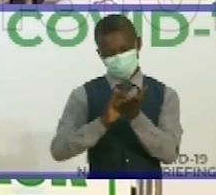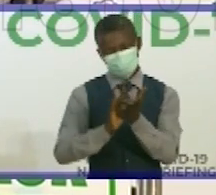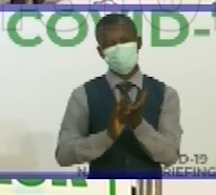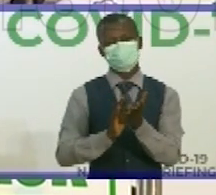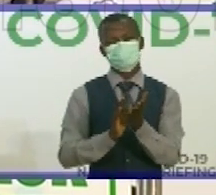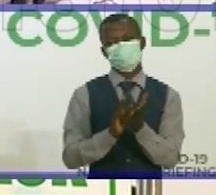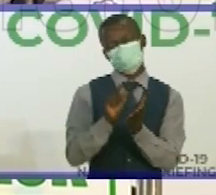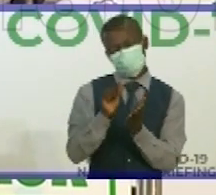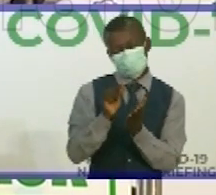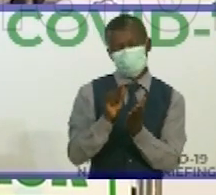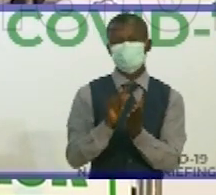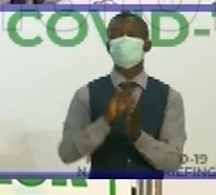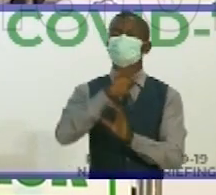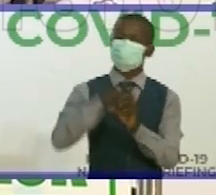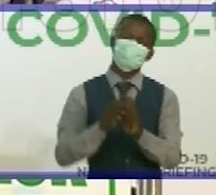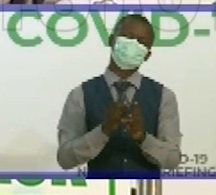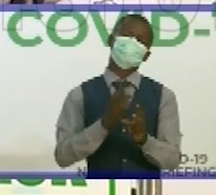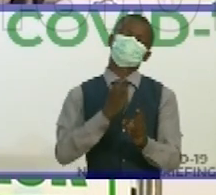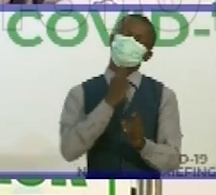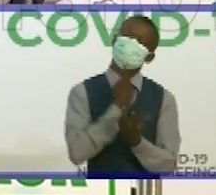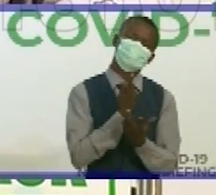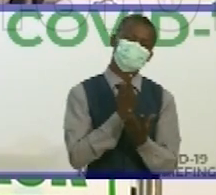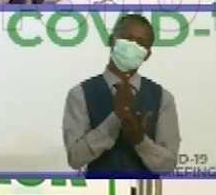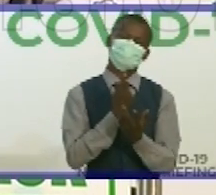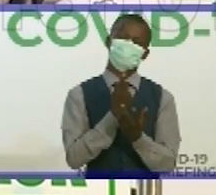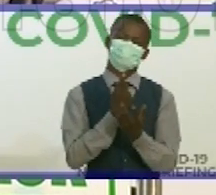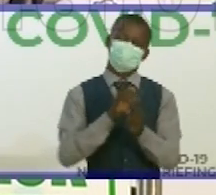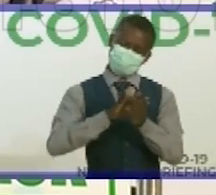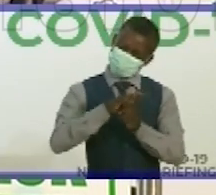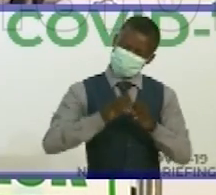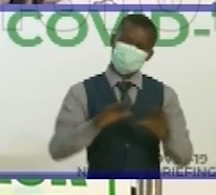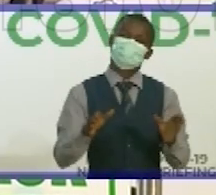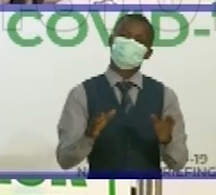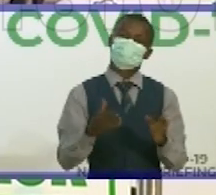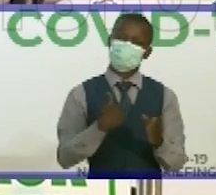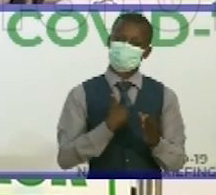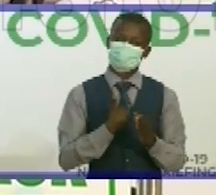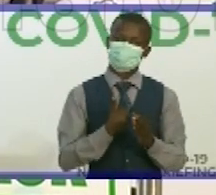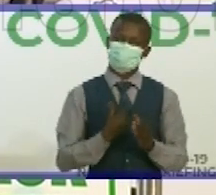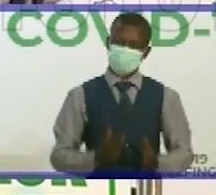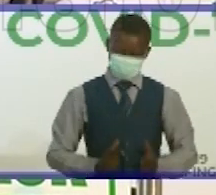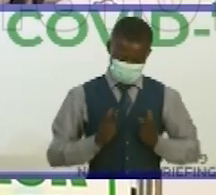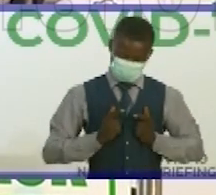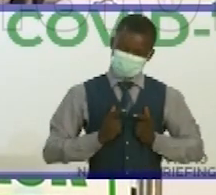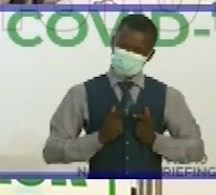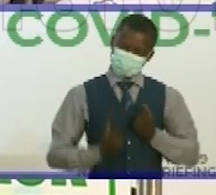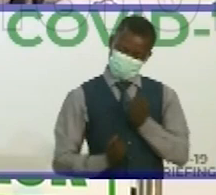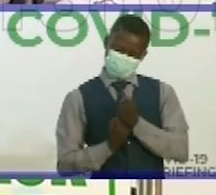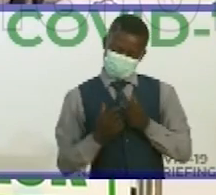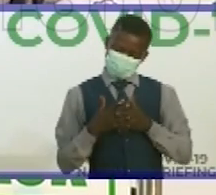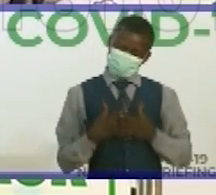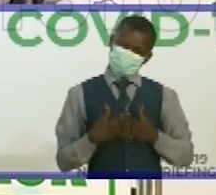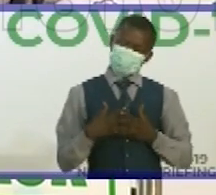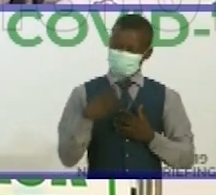severe, and even critical COVID cases. It has ventilators, oxygen concentrators,